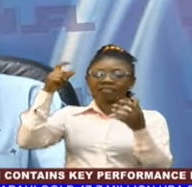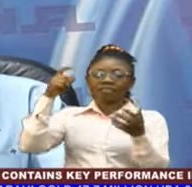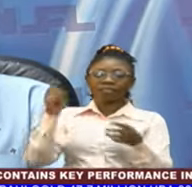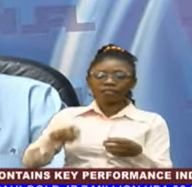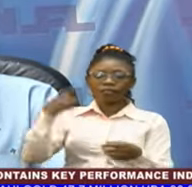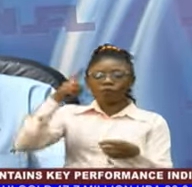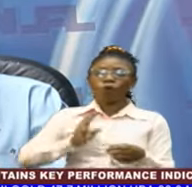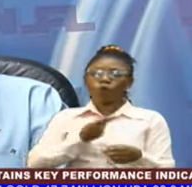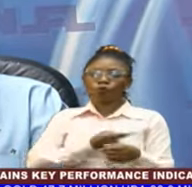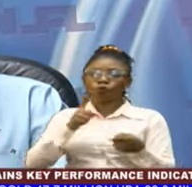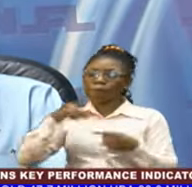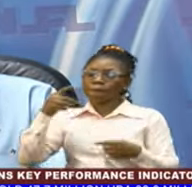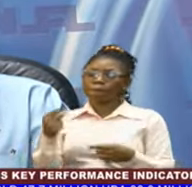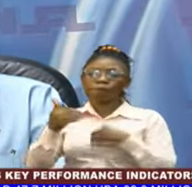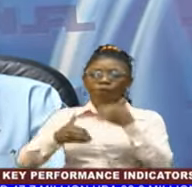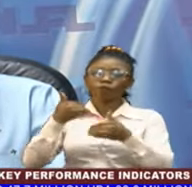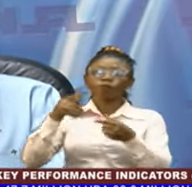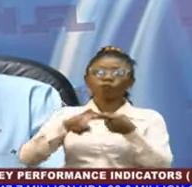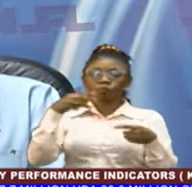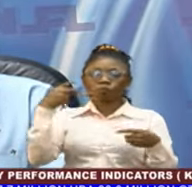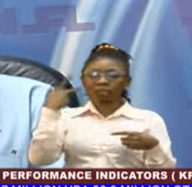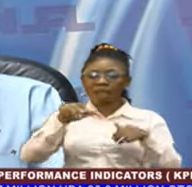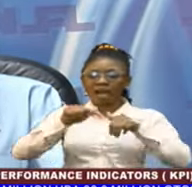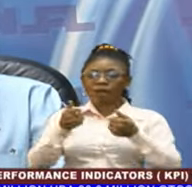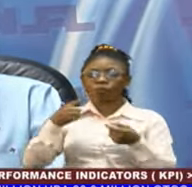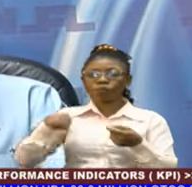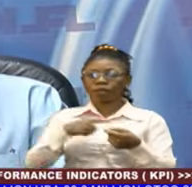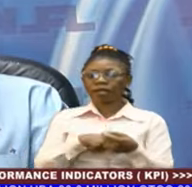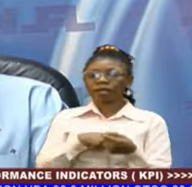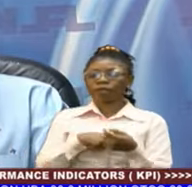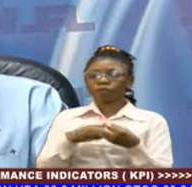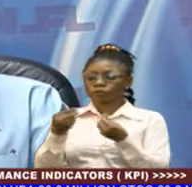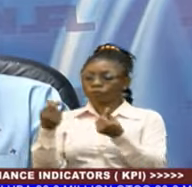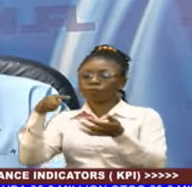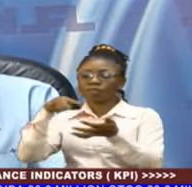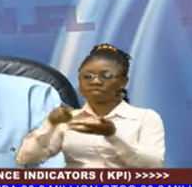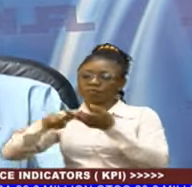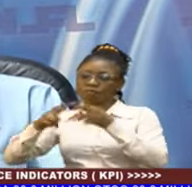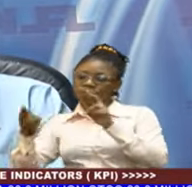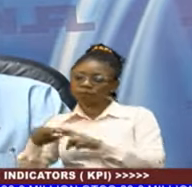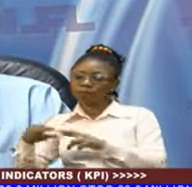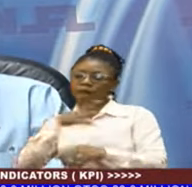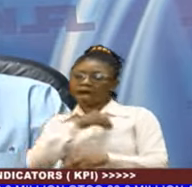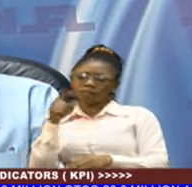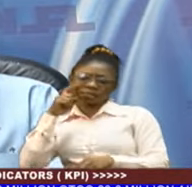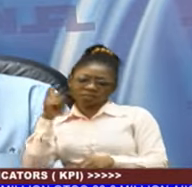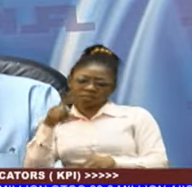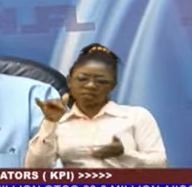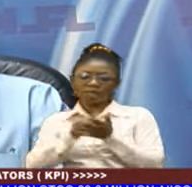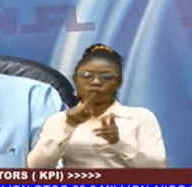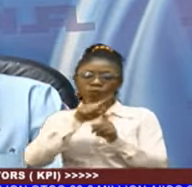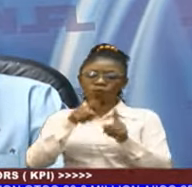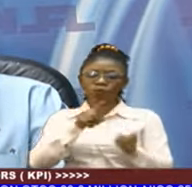quickly to see how we can reconcile this relationship. And then we discover that when you go to these people,